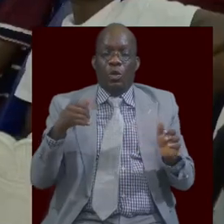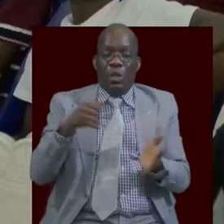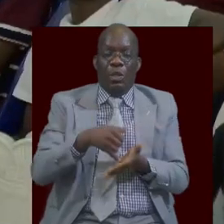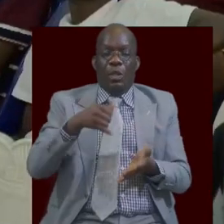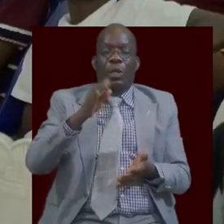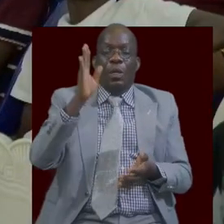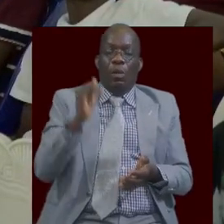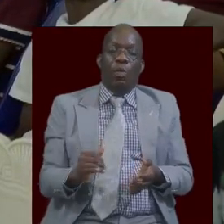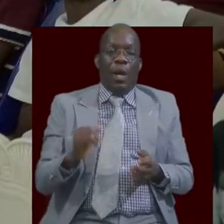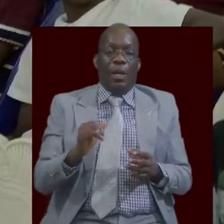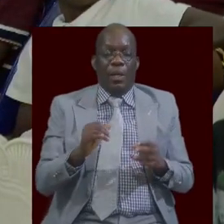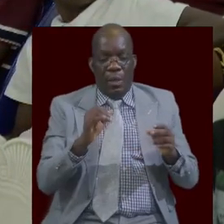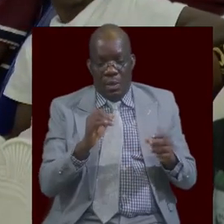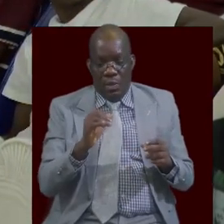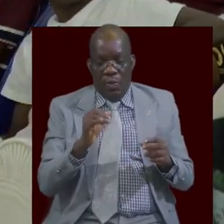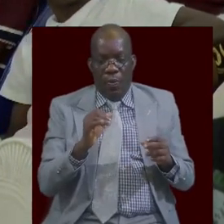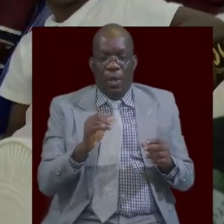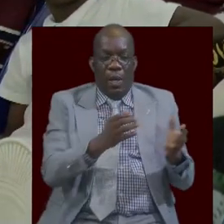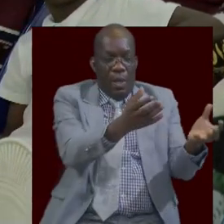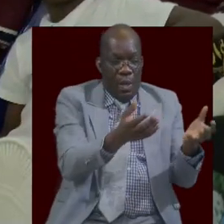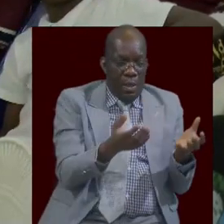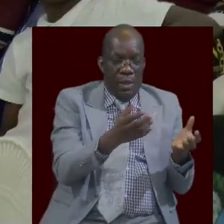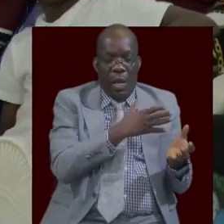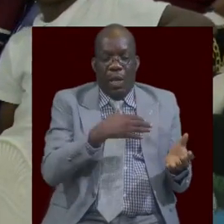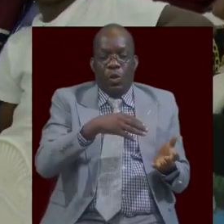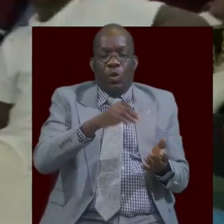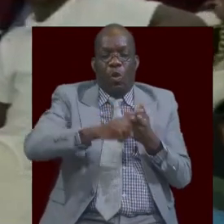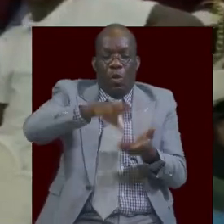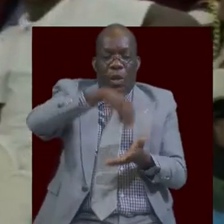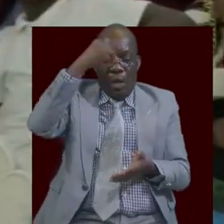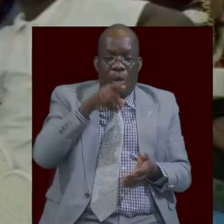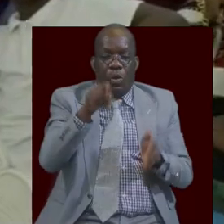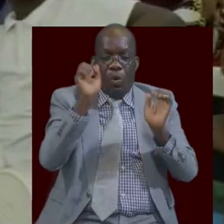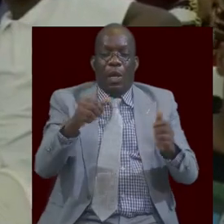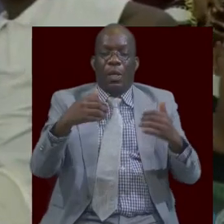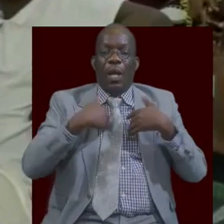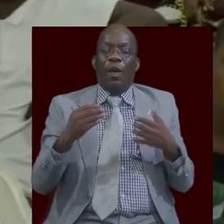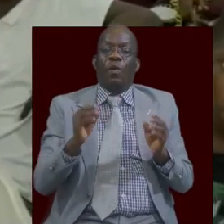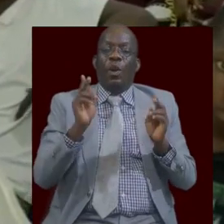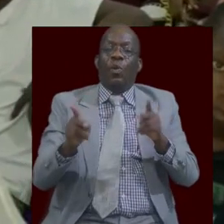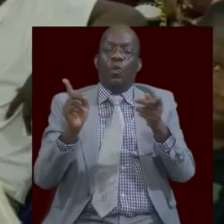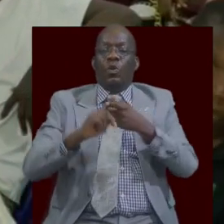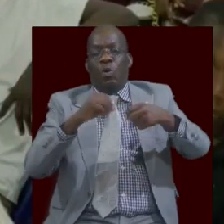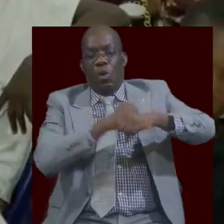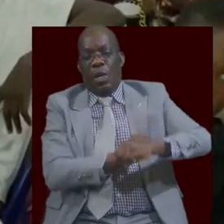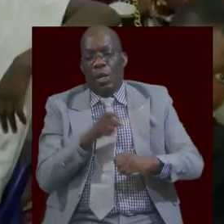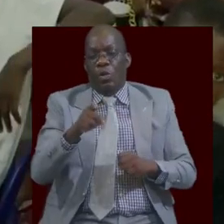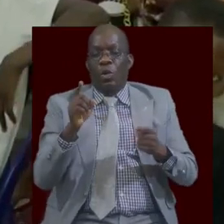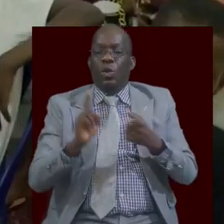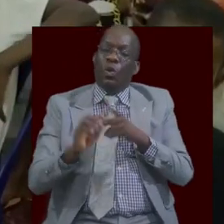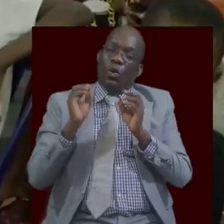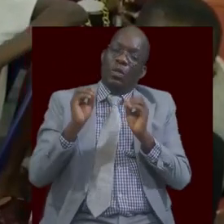and readiness to learn. And you can have mentors that will educate you, enlighten you,